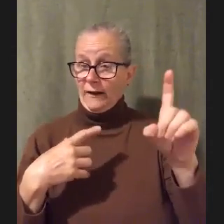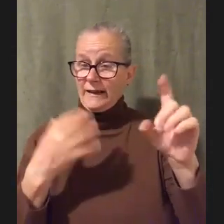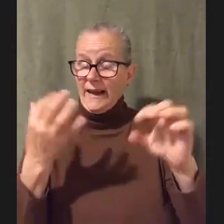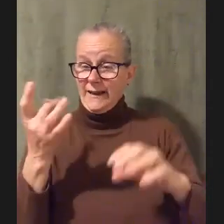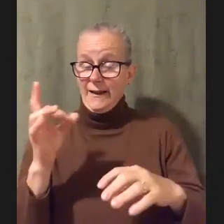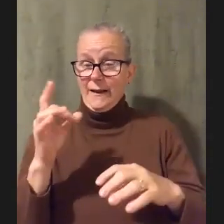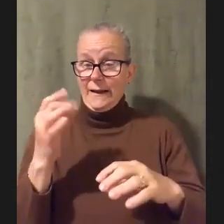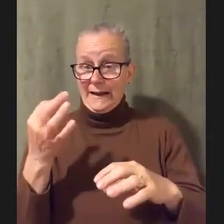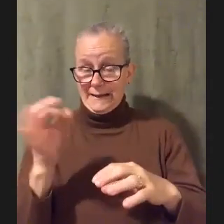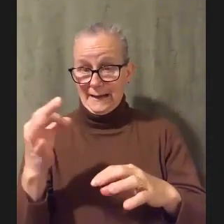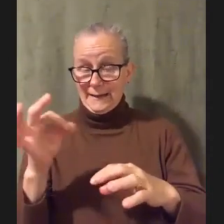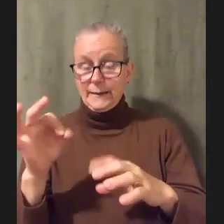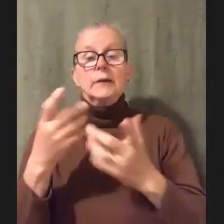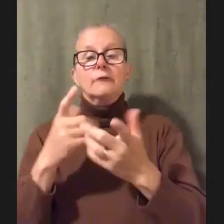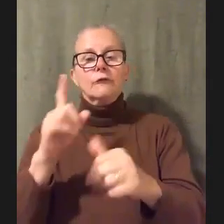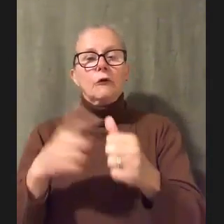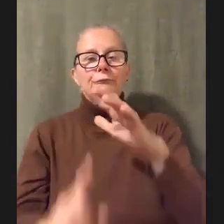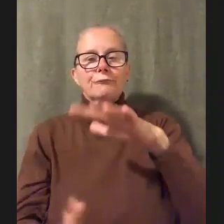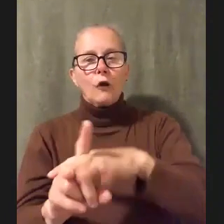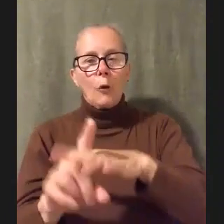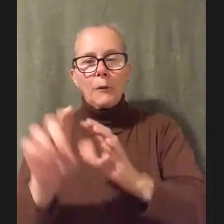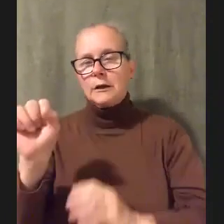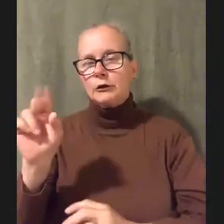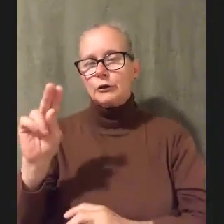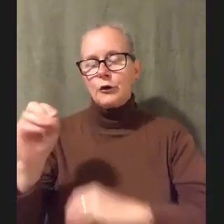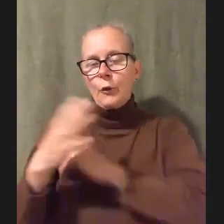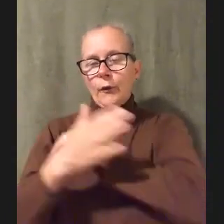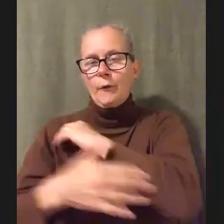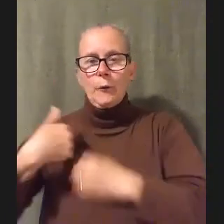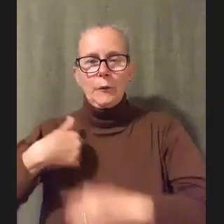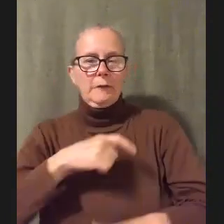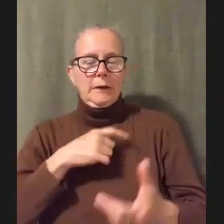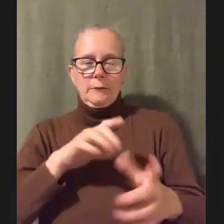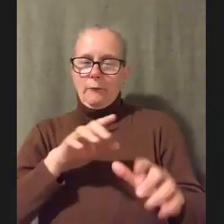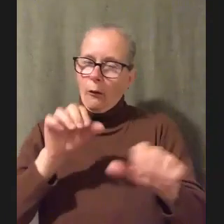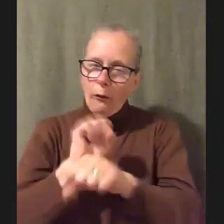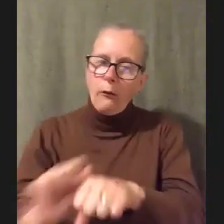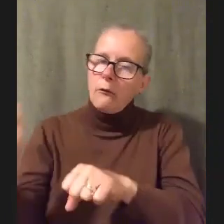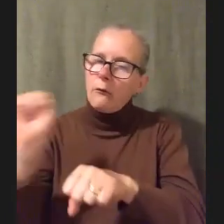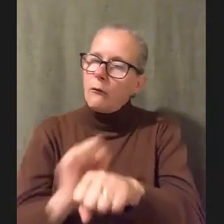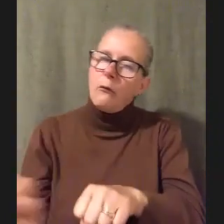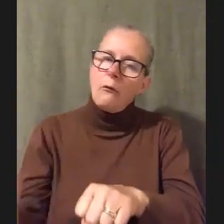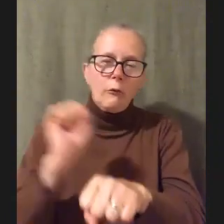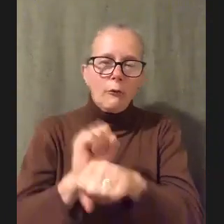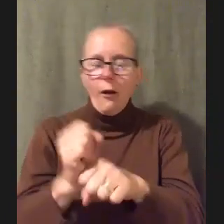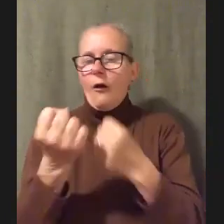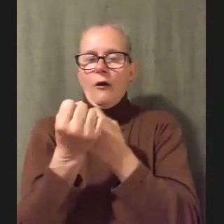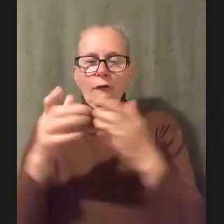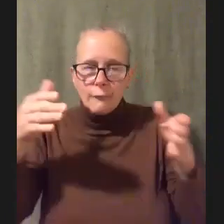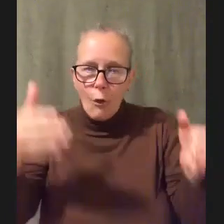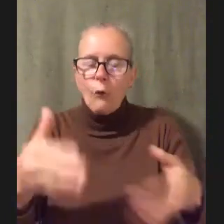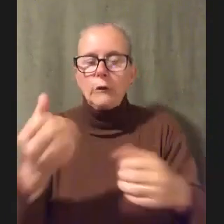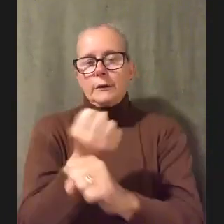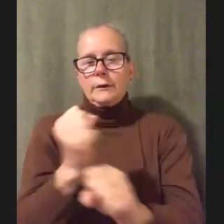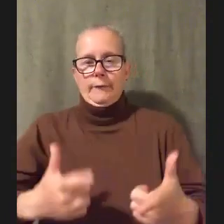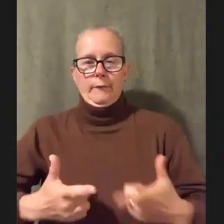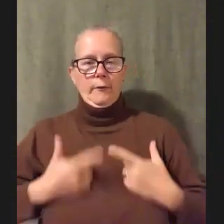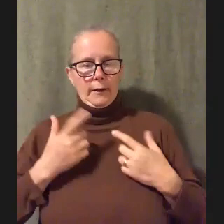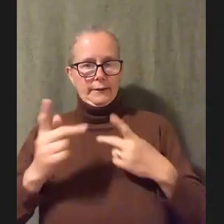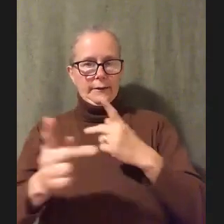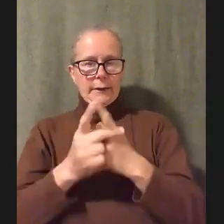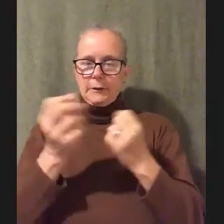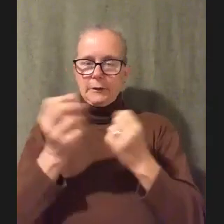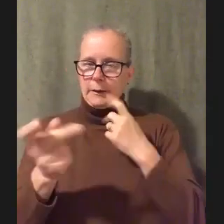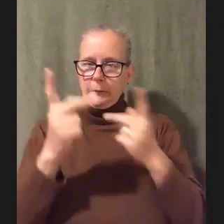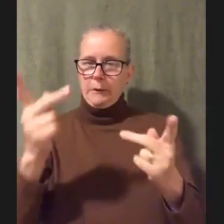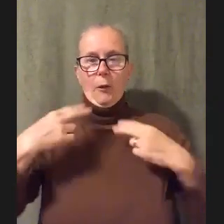Snohomish County, we've been spending really 100% of our time and energy focused on saving lives and keeping as many people healthy